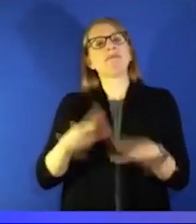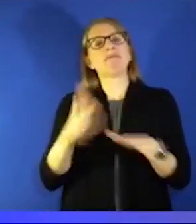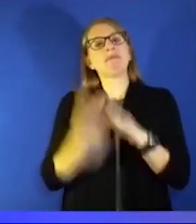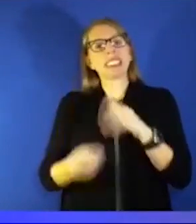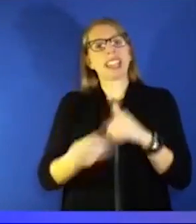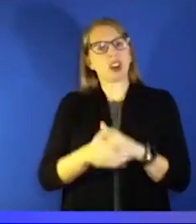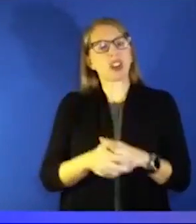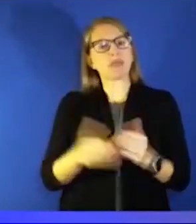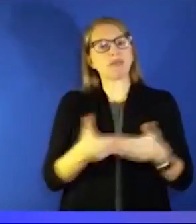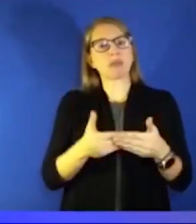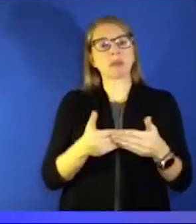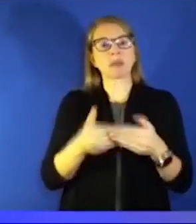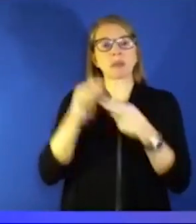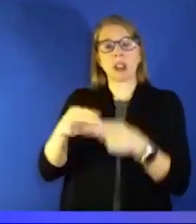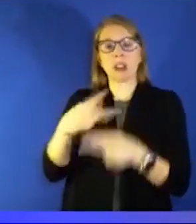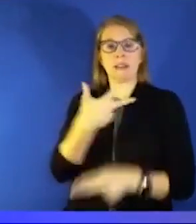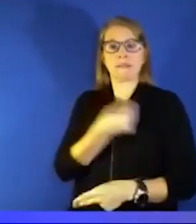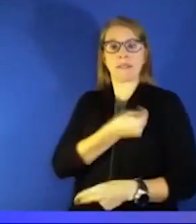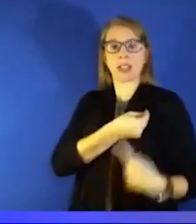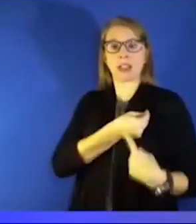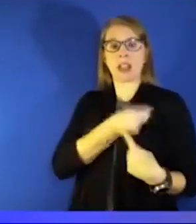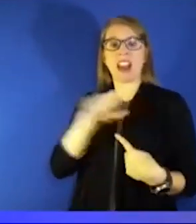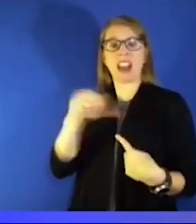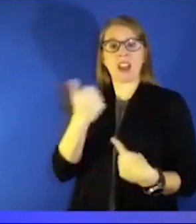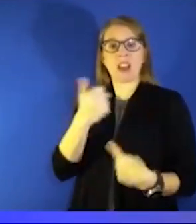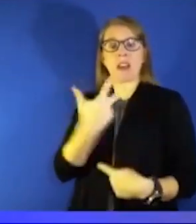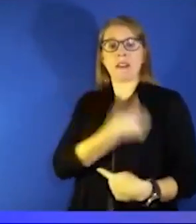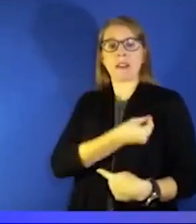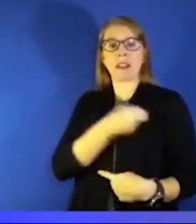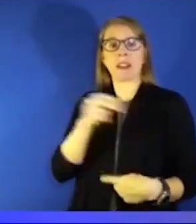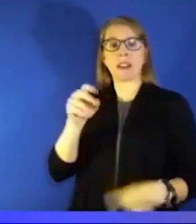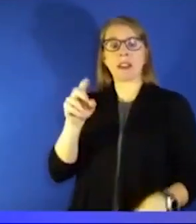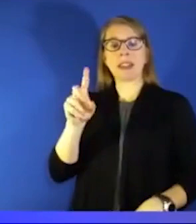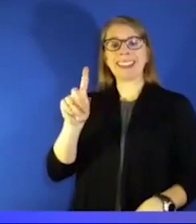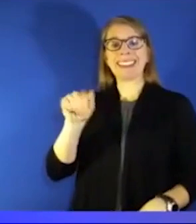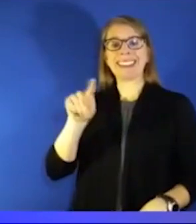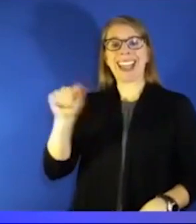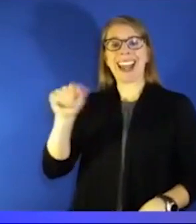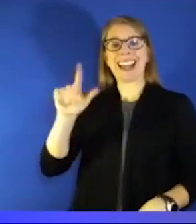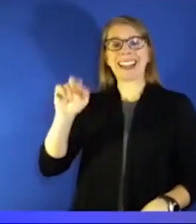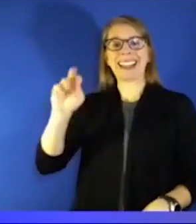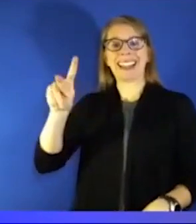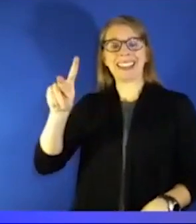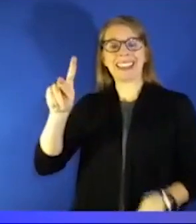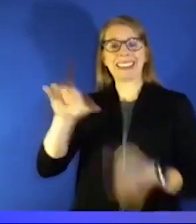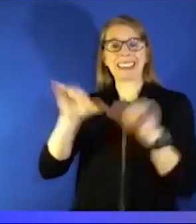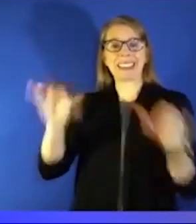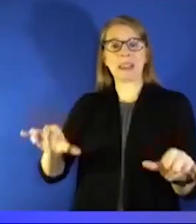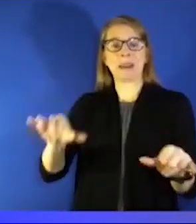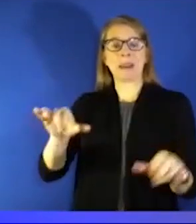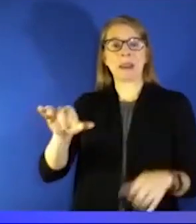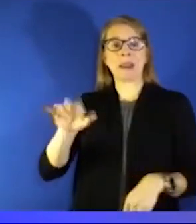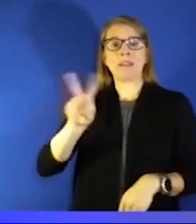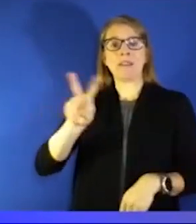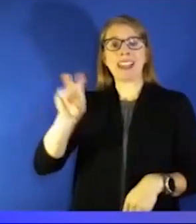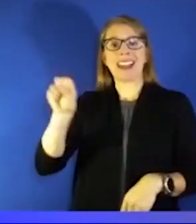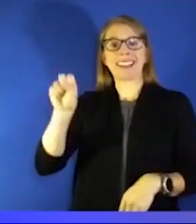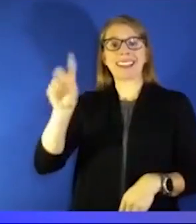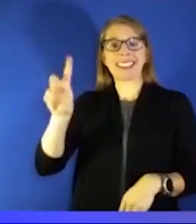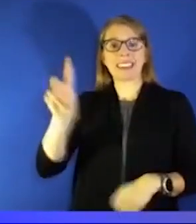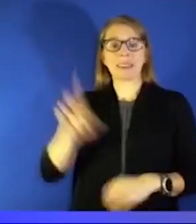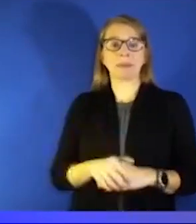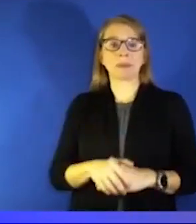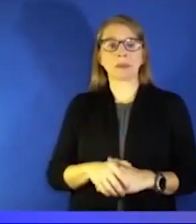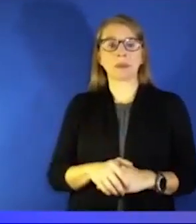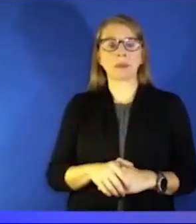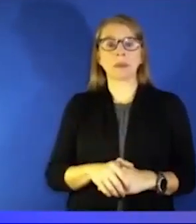the Vaccine Safety and Data Link System, VSD is the short for that, and they just had a major publication